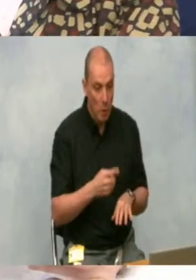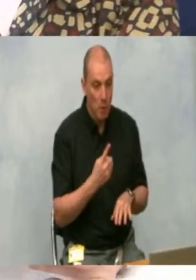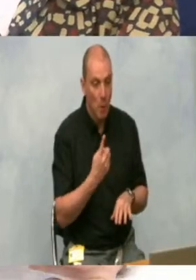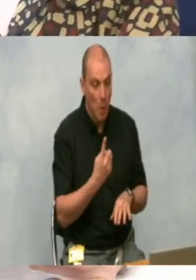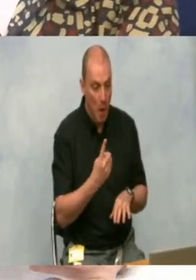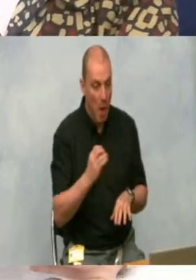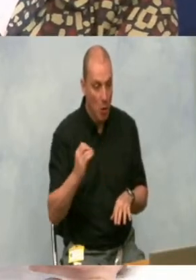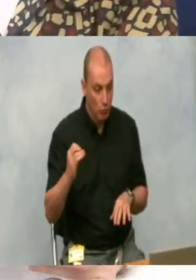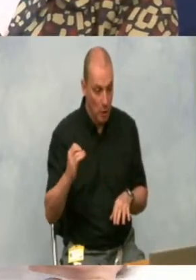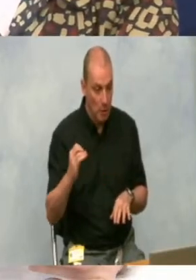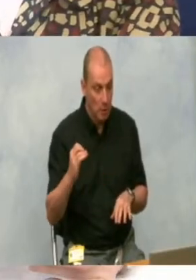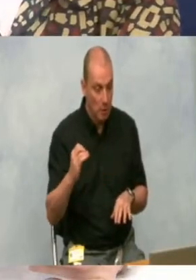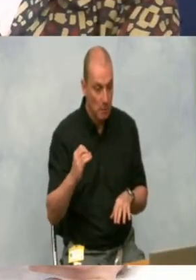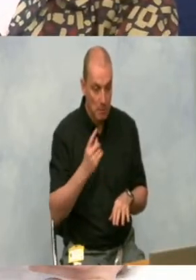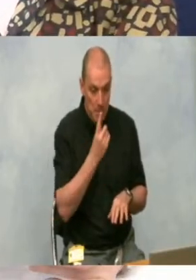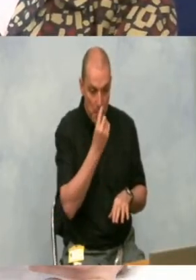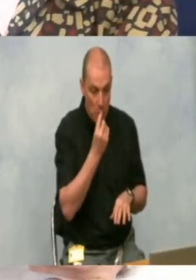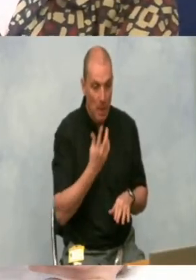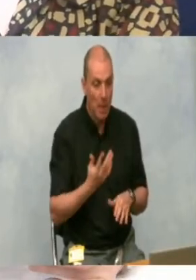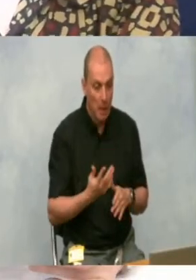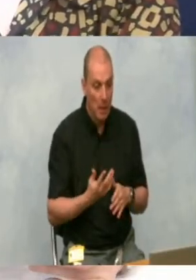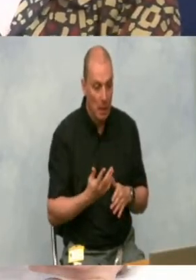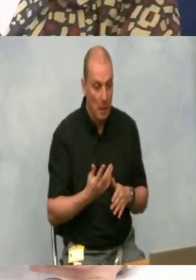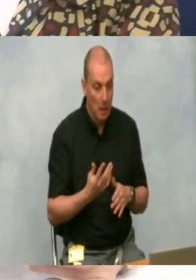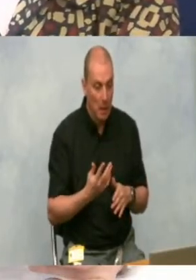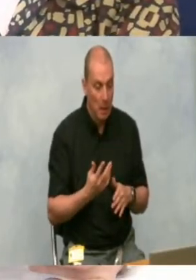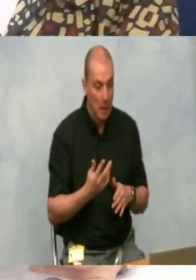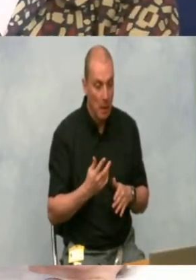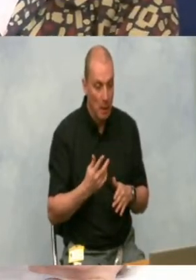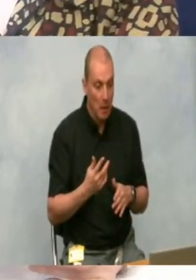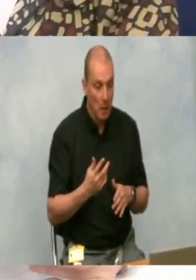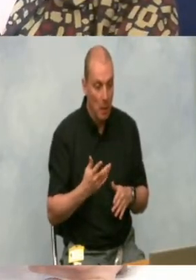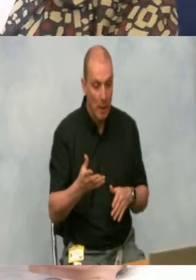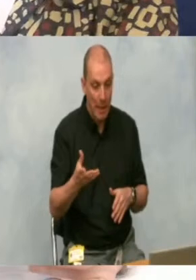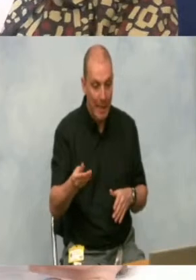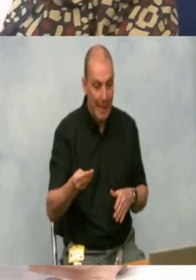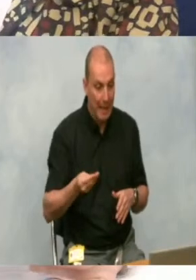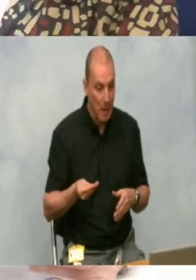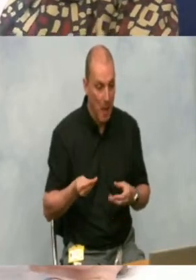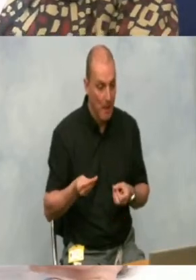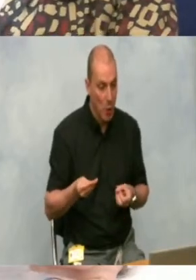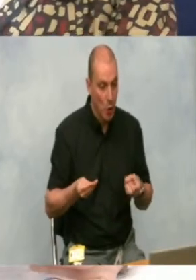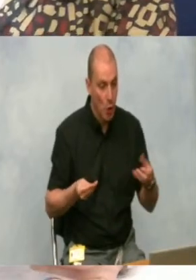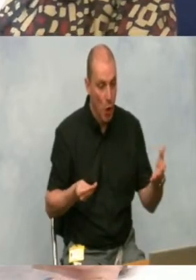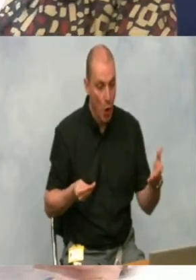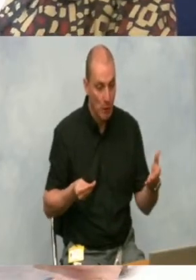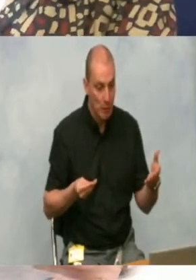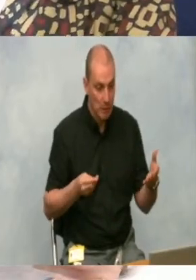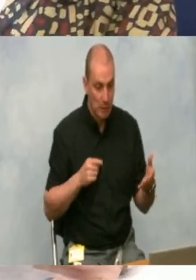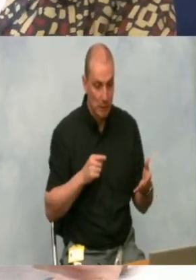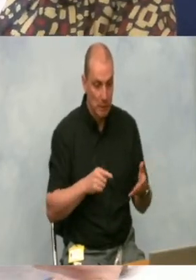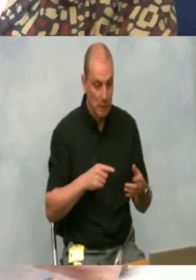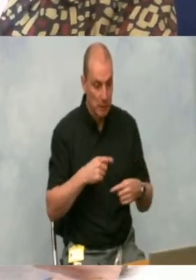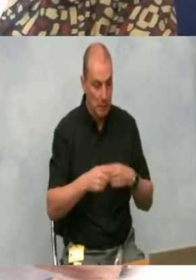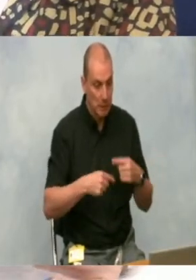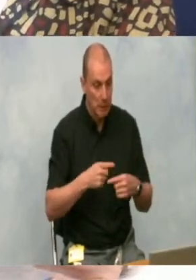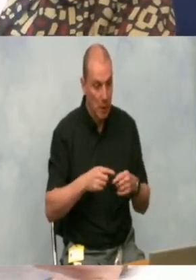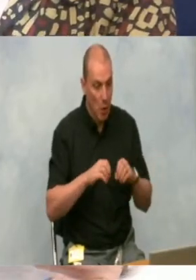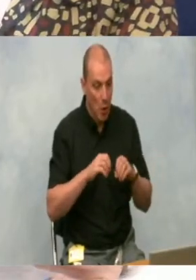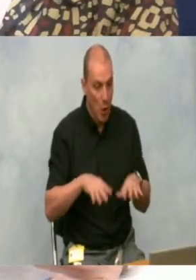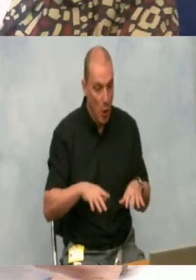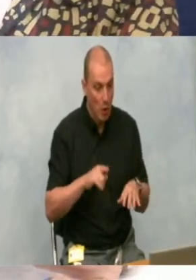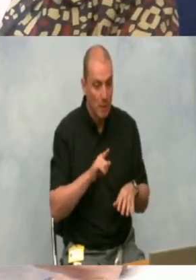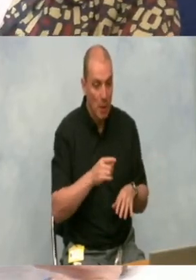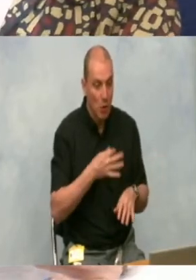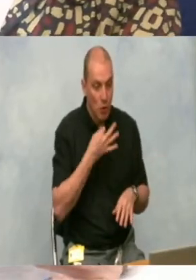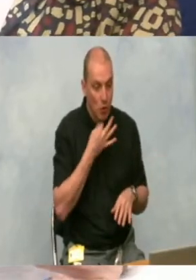1,900, potentially between the possible income and the operating costs. However, the risks associated with the asset